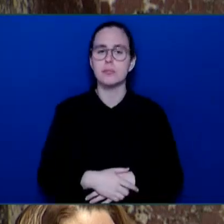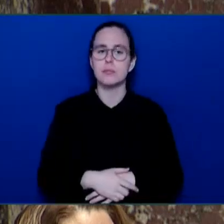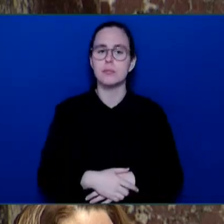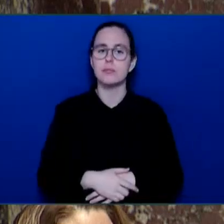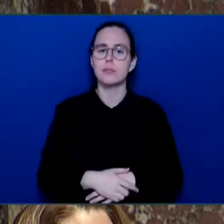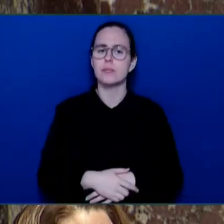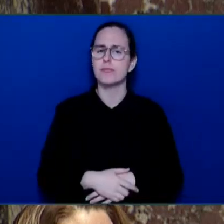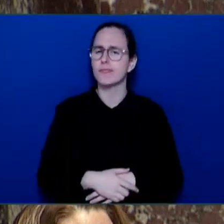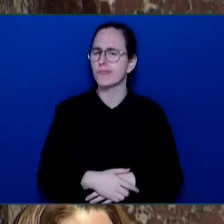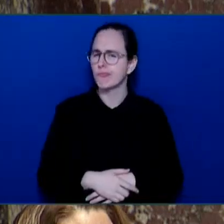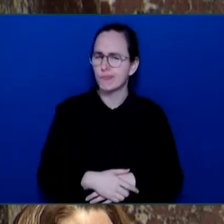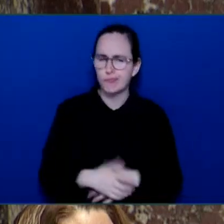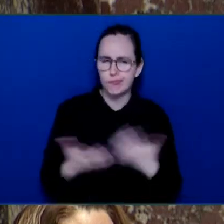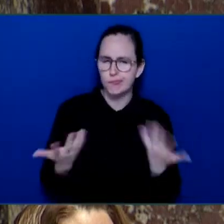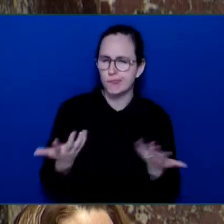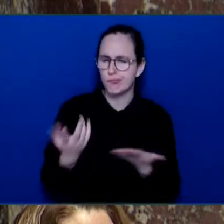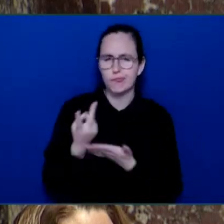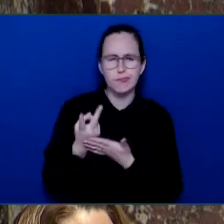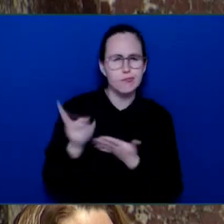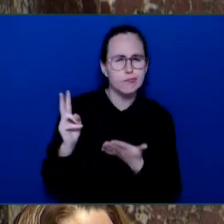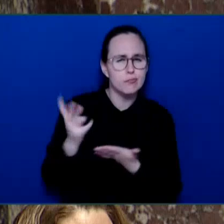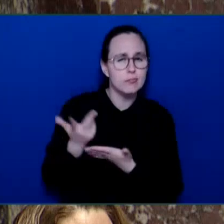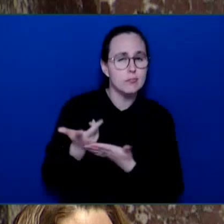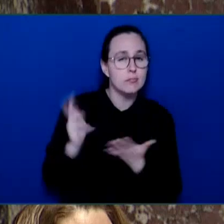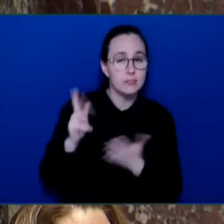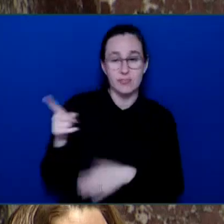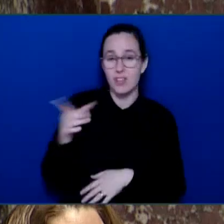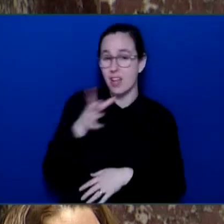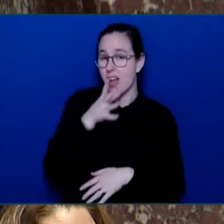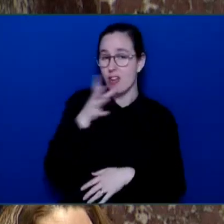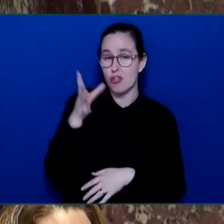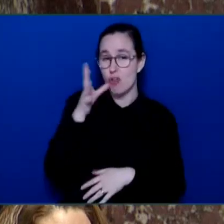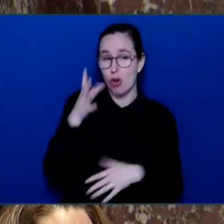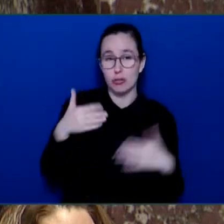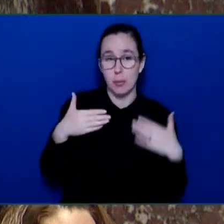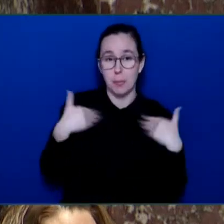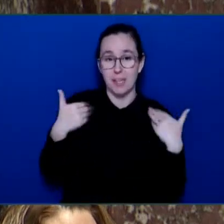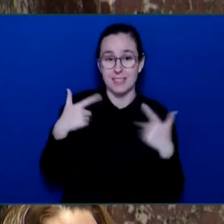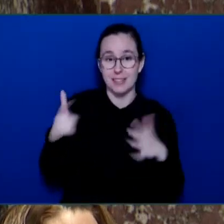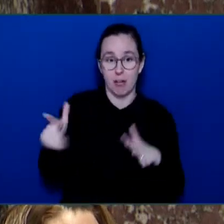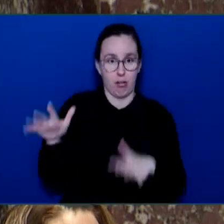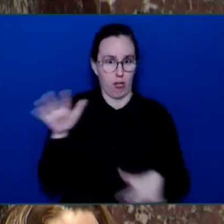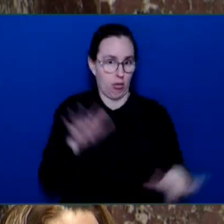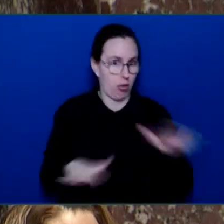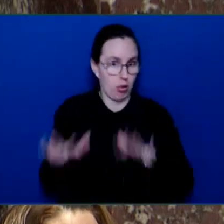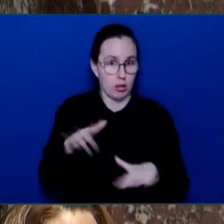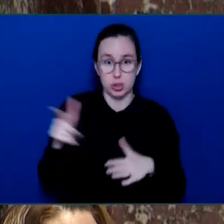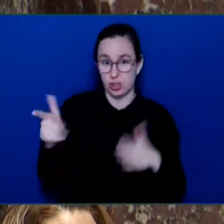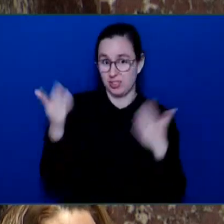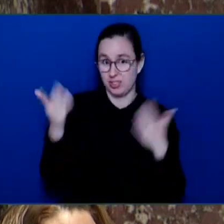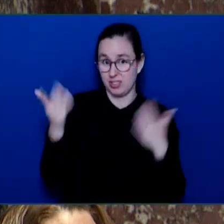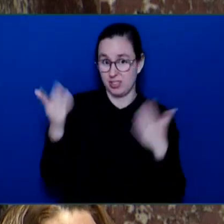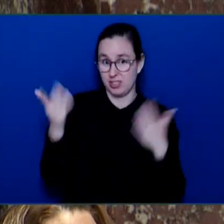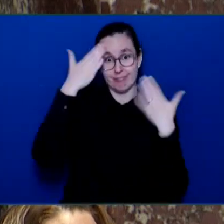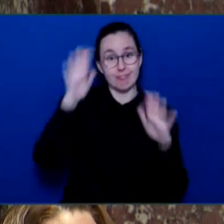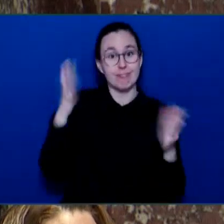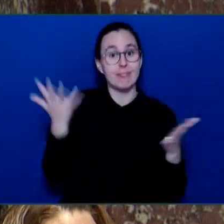she was unaware of the impending flooding of prime agricultural land in the Cowichan Valley. Mr. Speaker, can the Minister